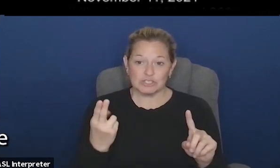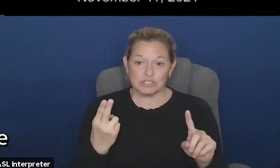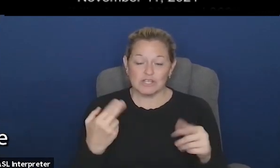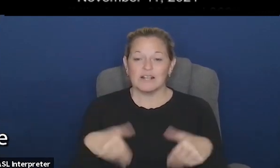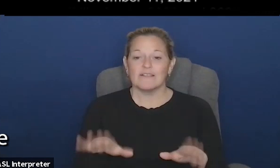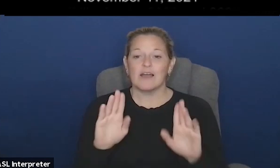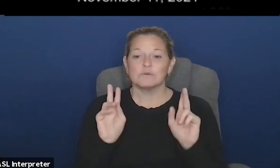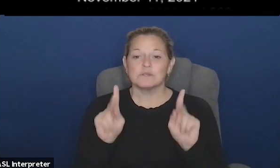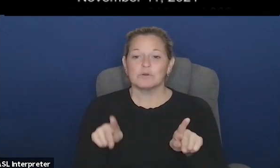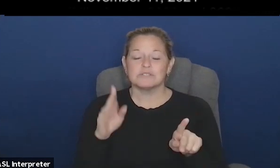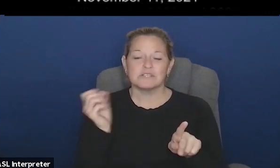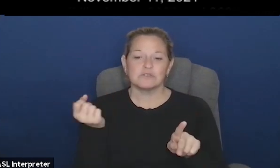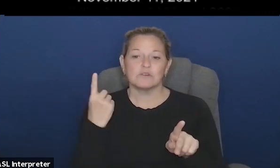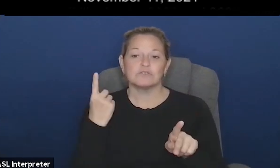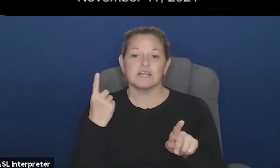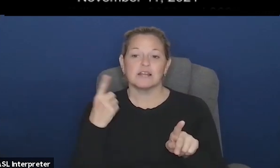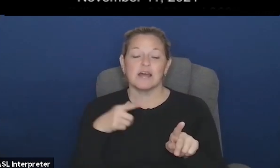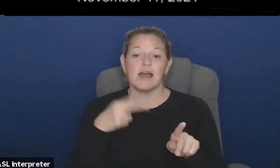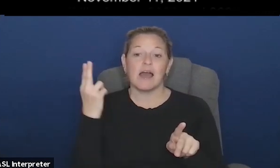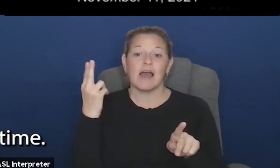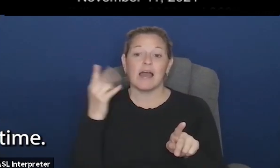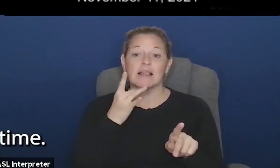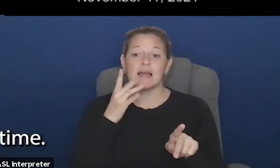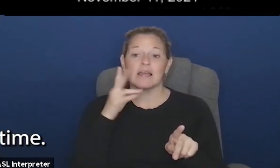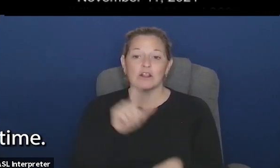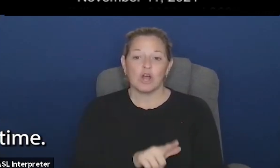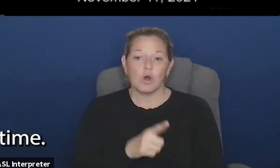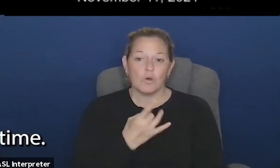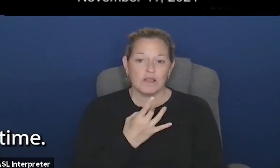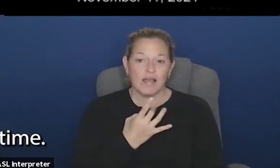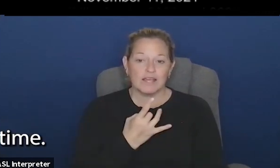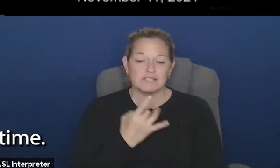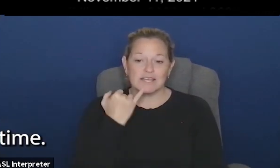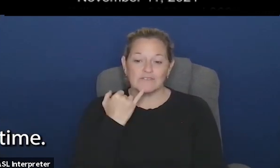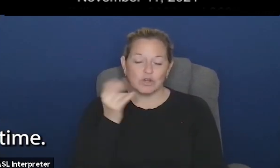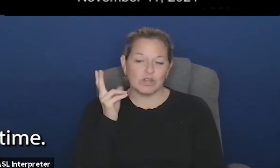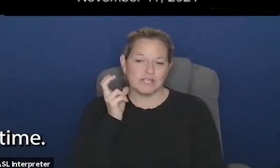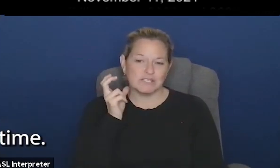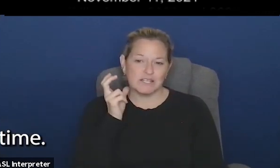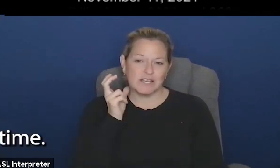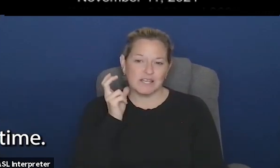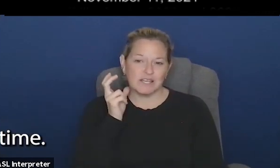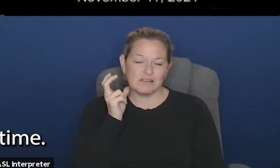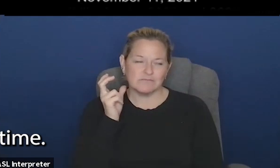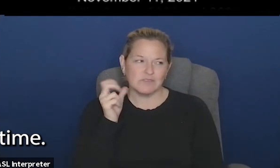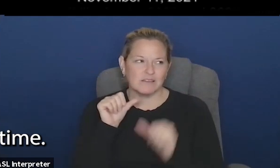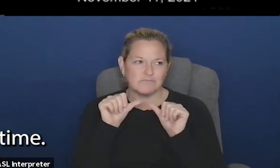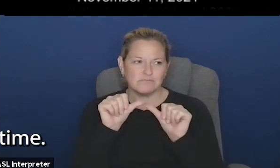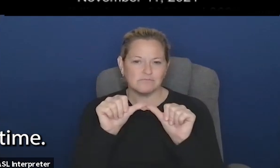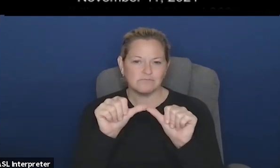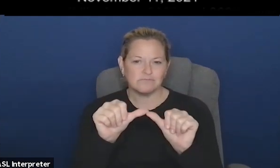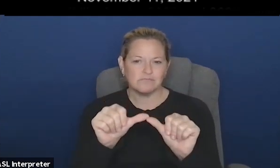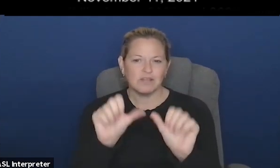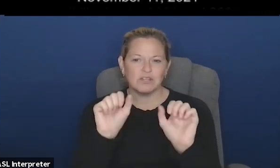it's high light or low light. Because if you're listening to it for a long period of time, it's easier to get confused, whether how much it's changed